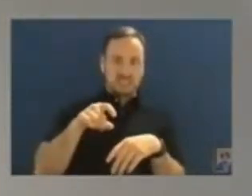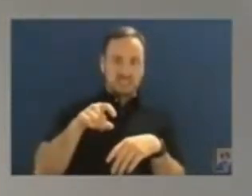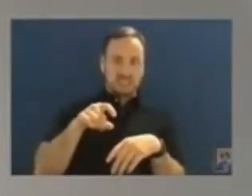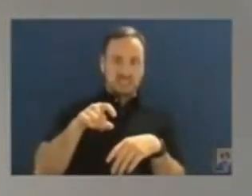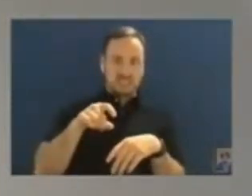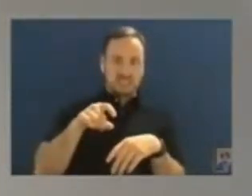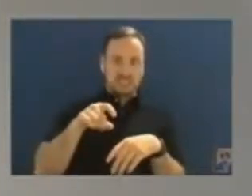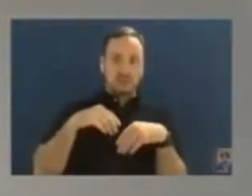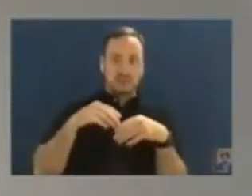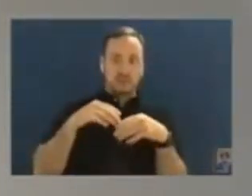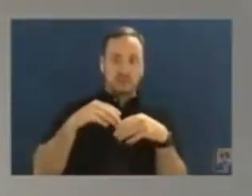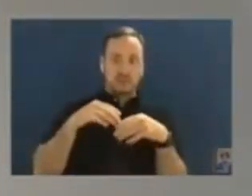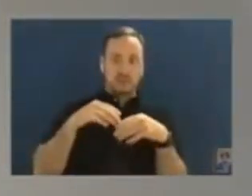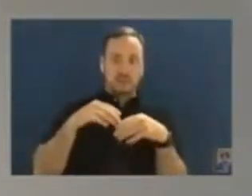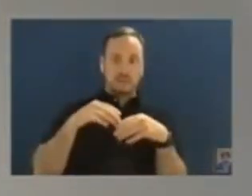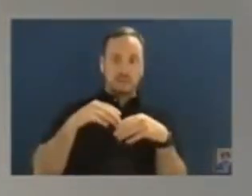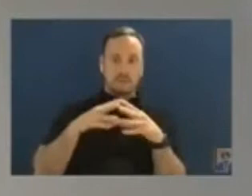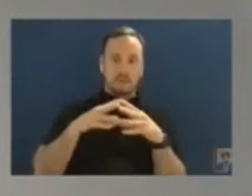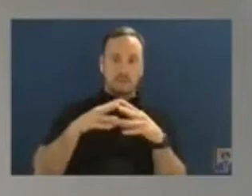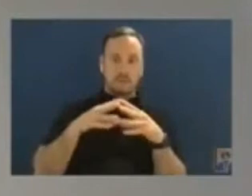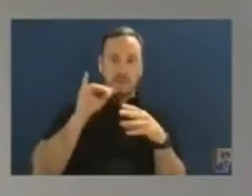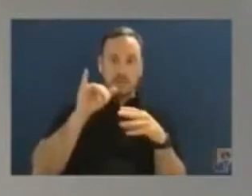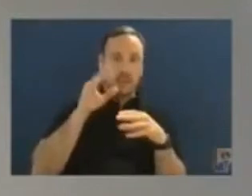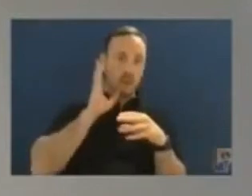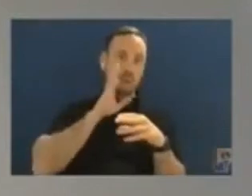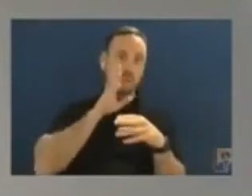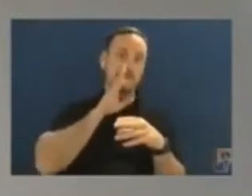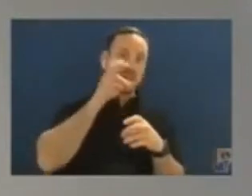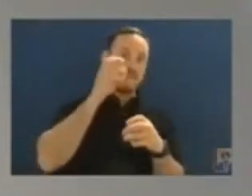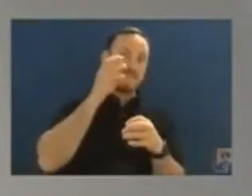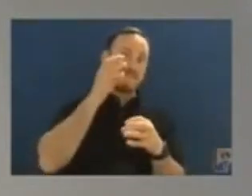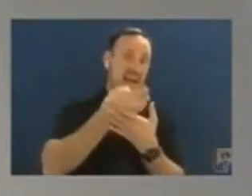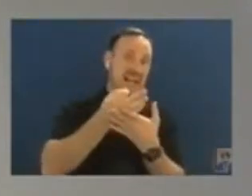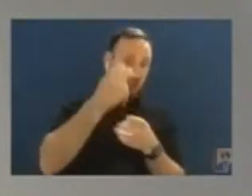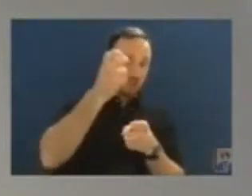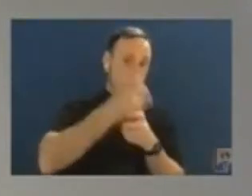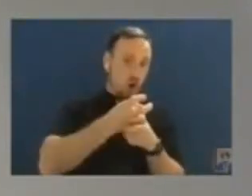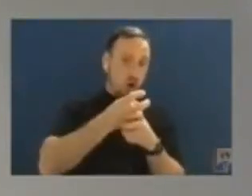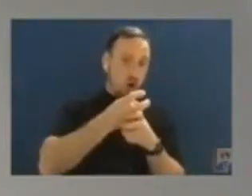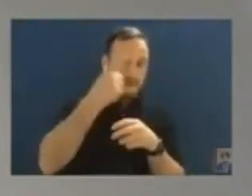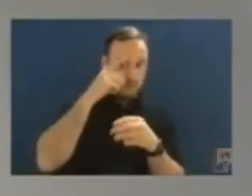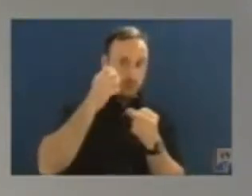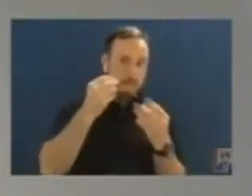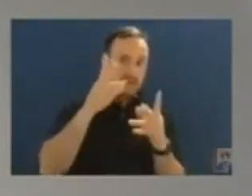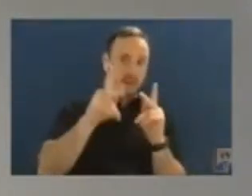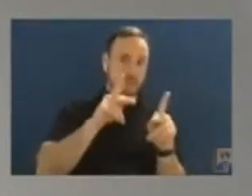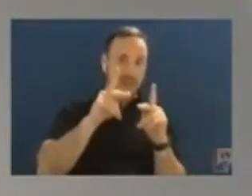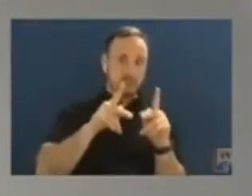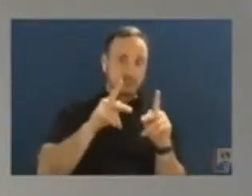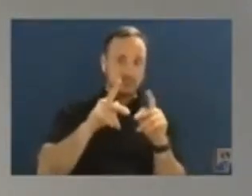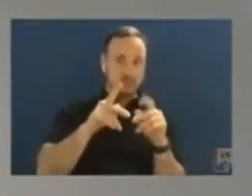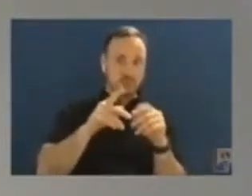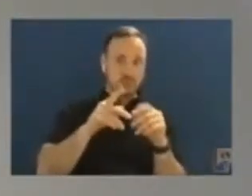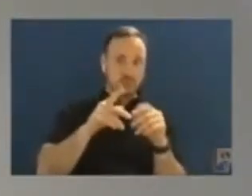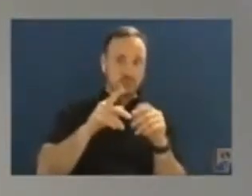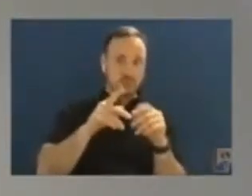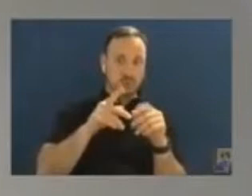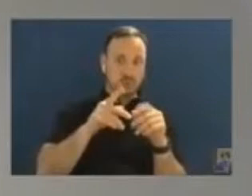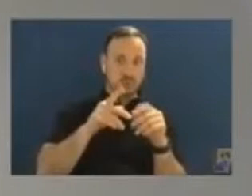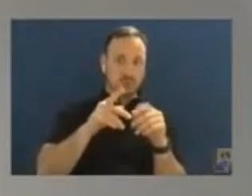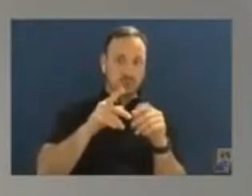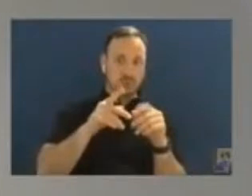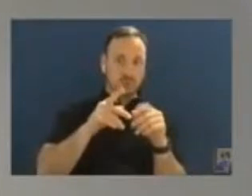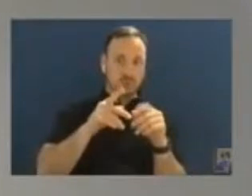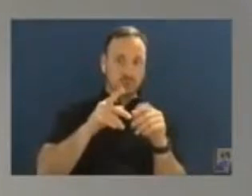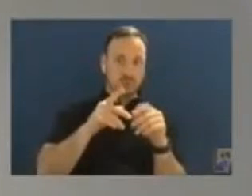place of financial hardship for a lot of people. And that's out of pure necessity, you know, and that's because of the